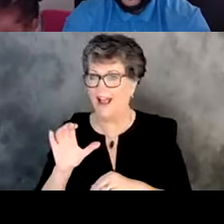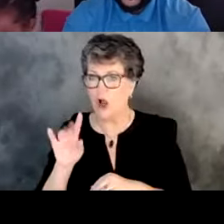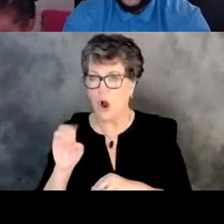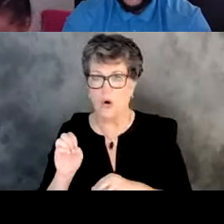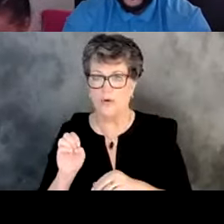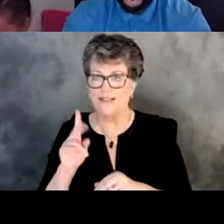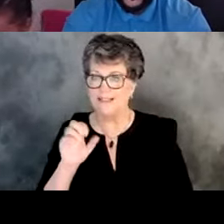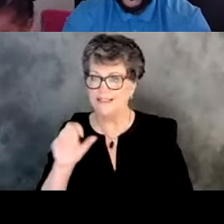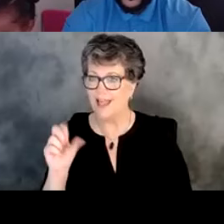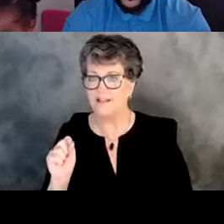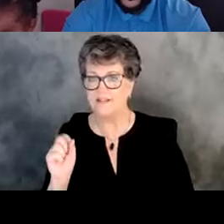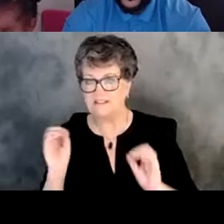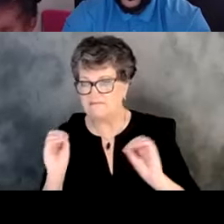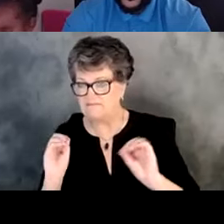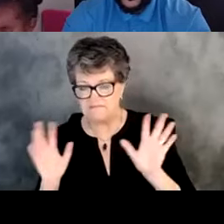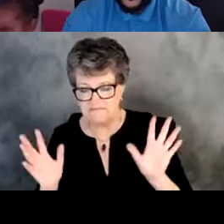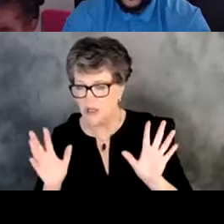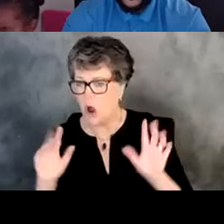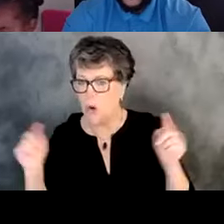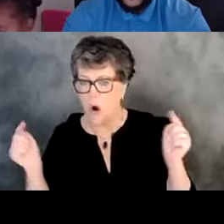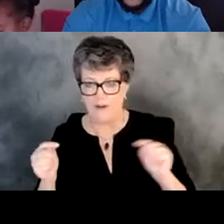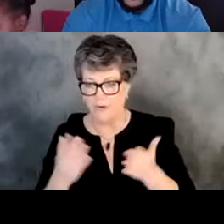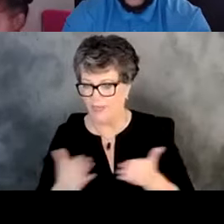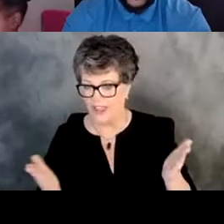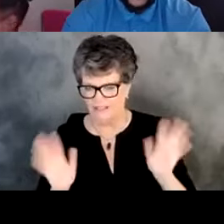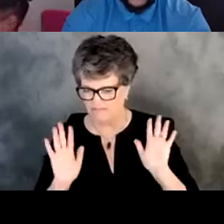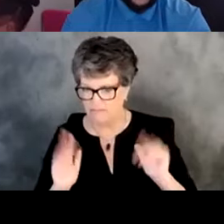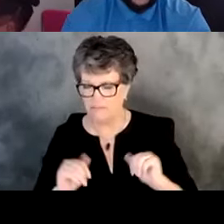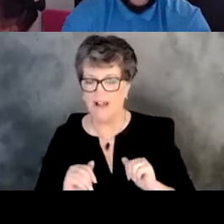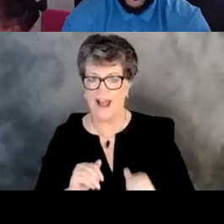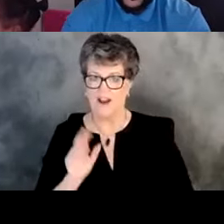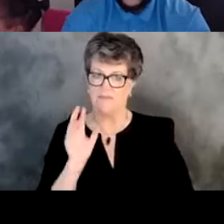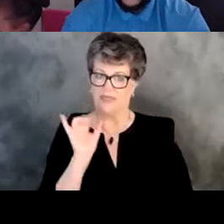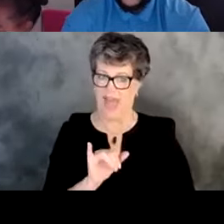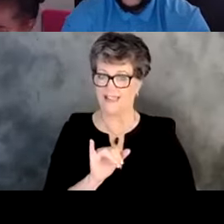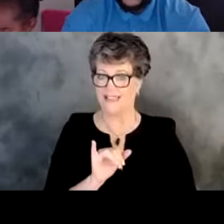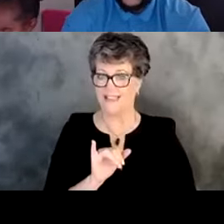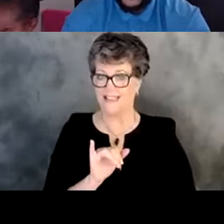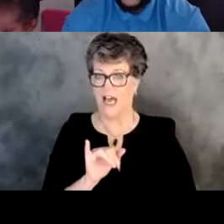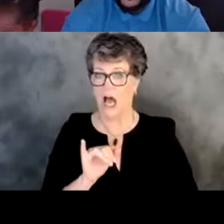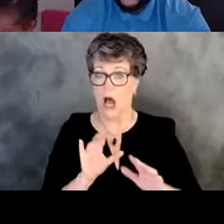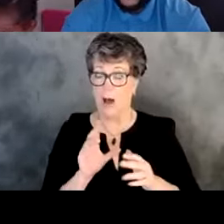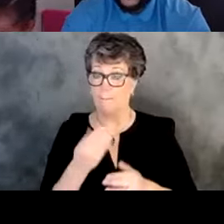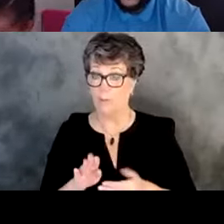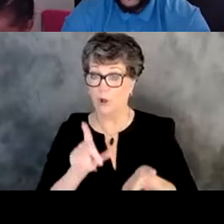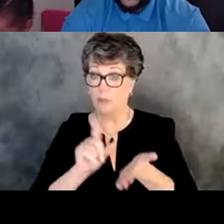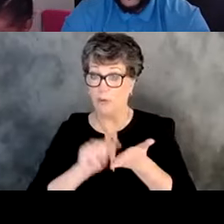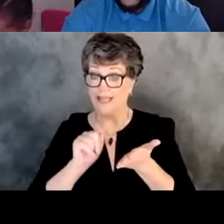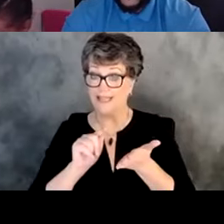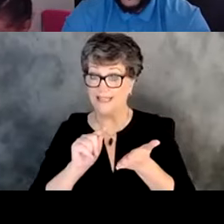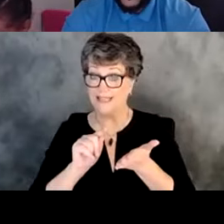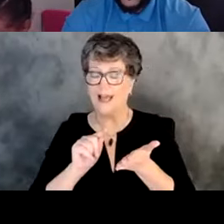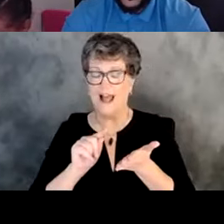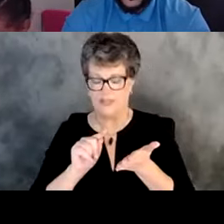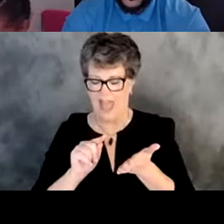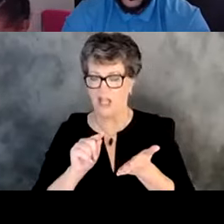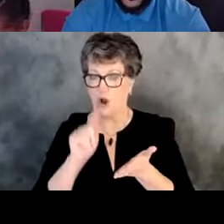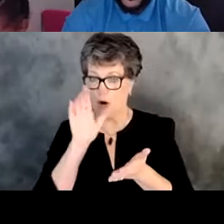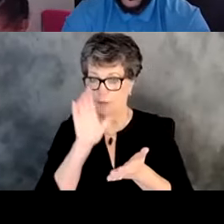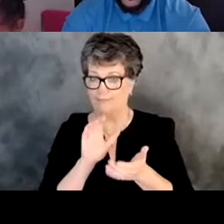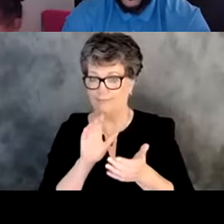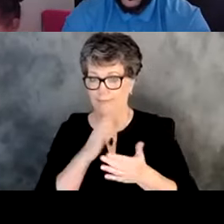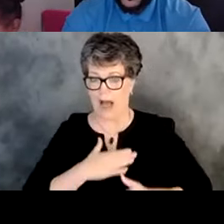cells, will not do any harmful thing, that is literally a blueprint that your body discards of. It does not